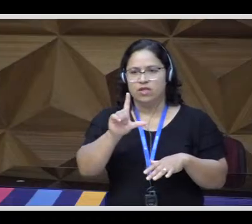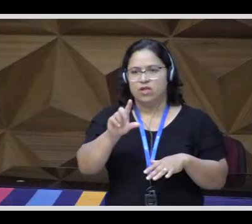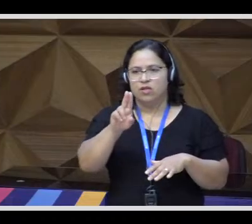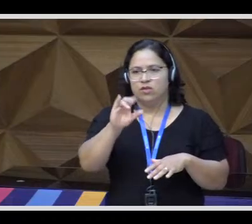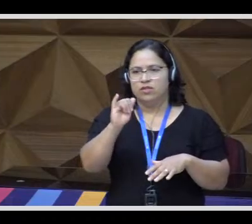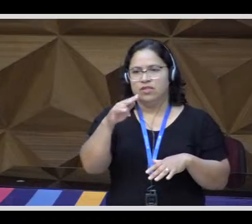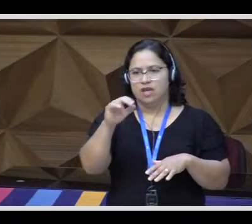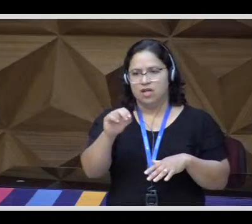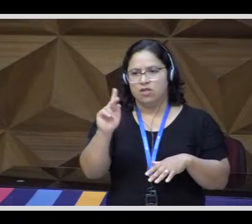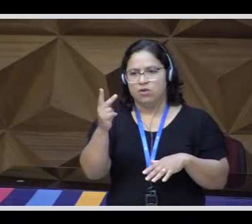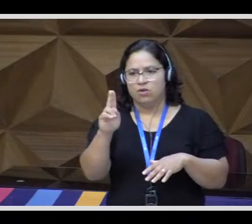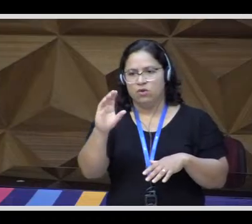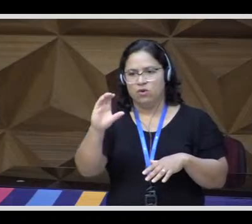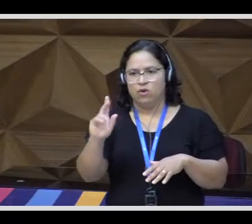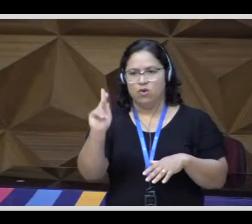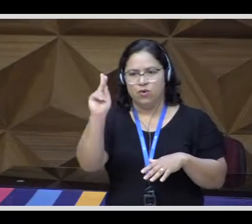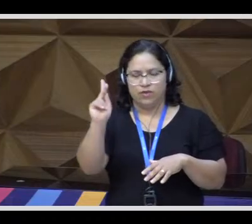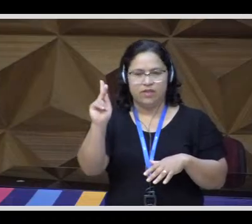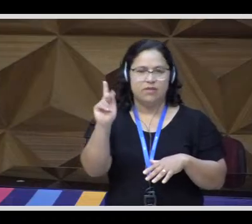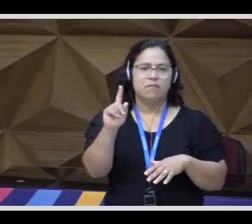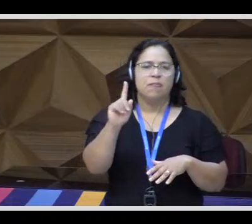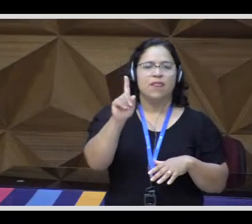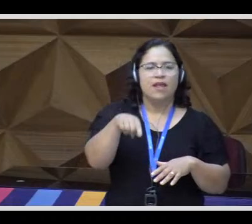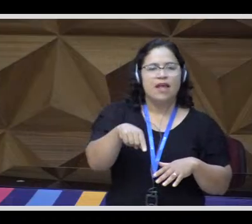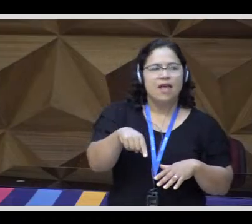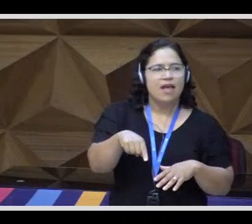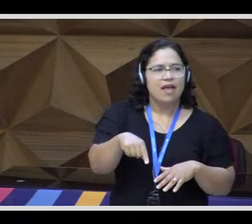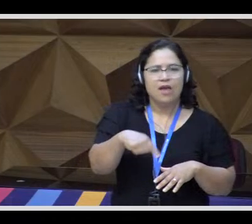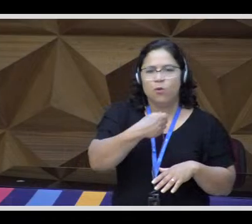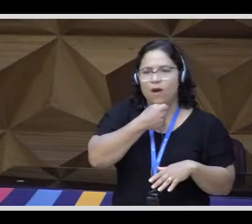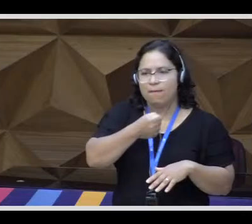is like the most important